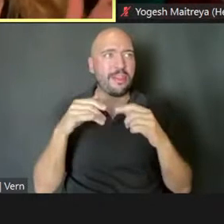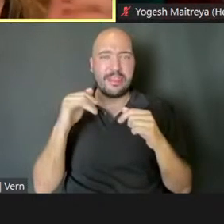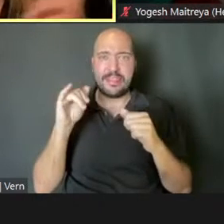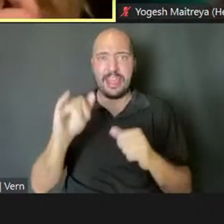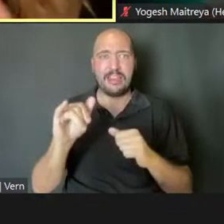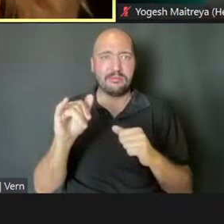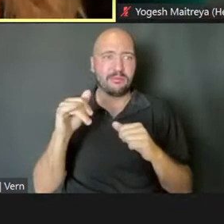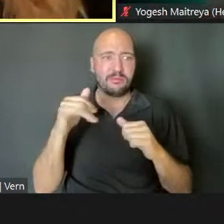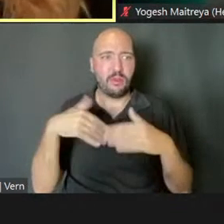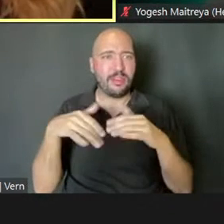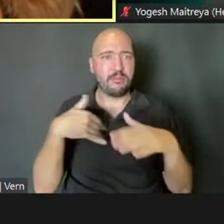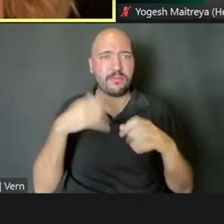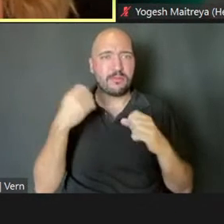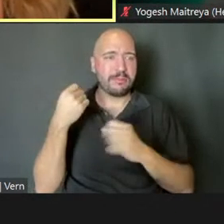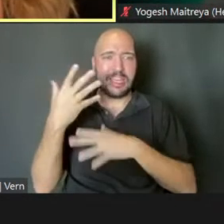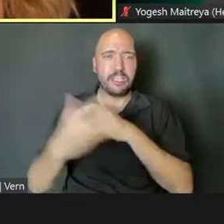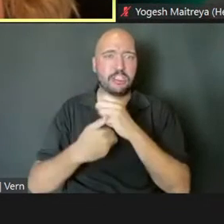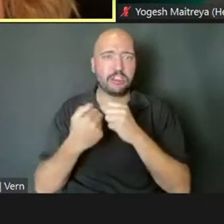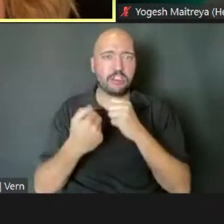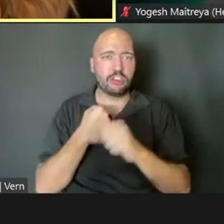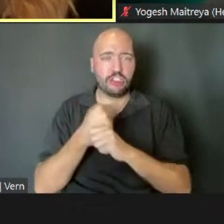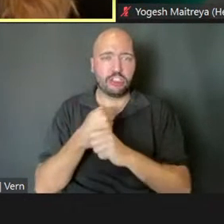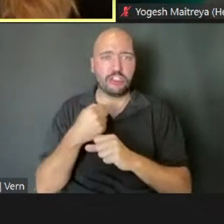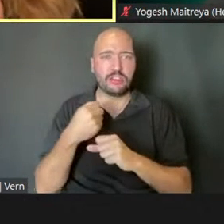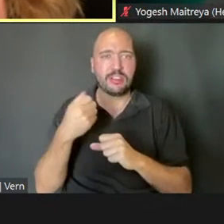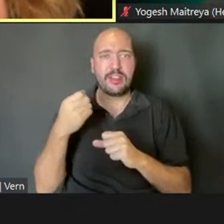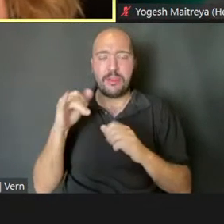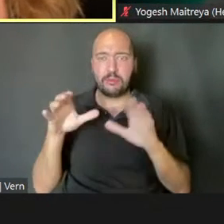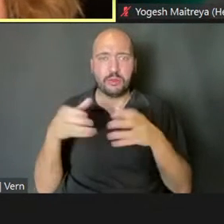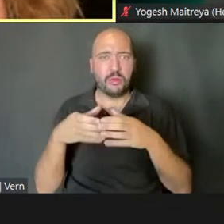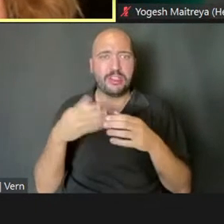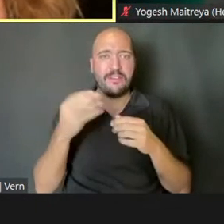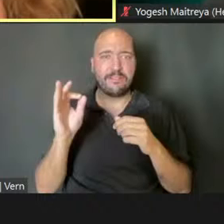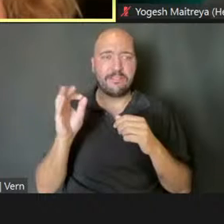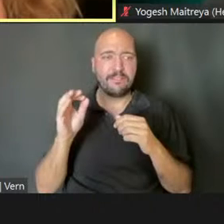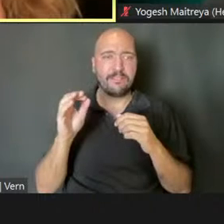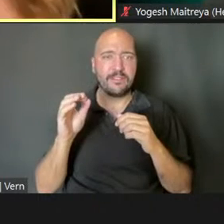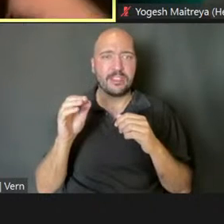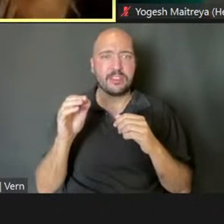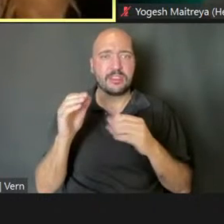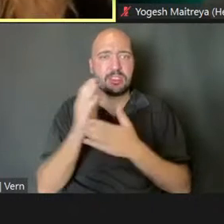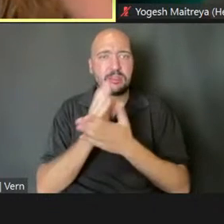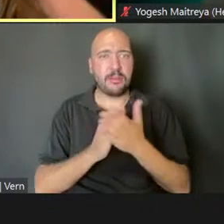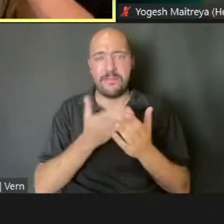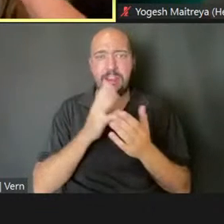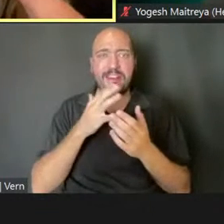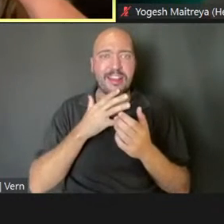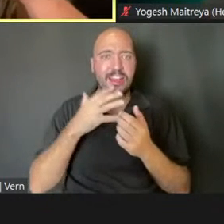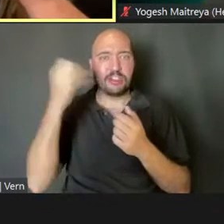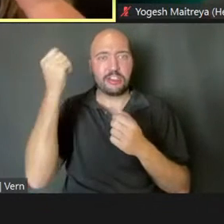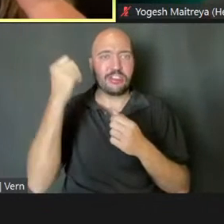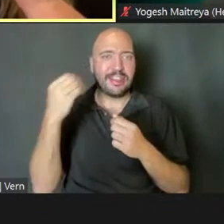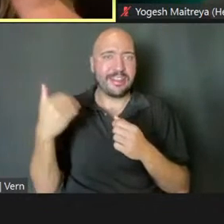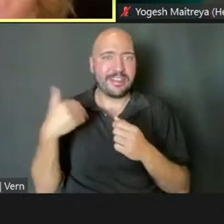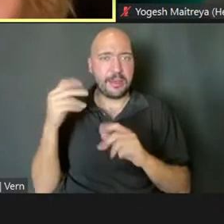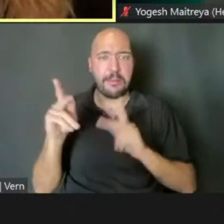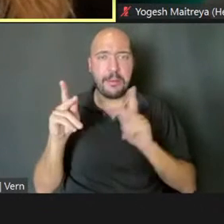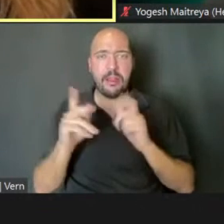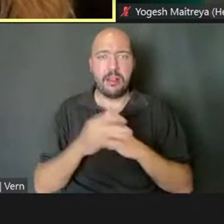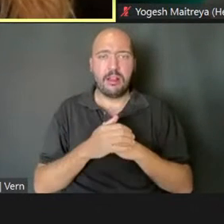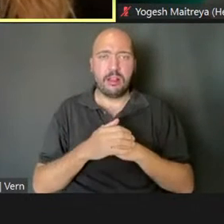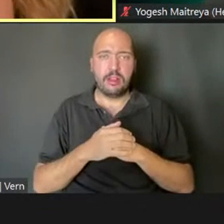really long time. And it was a coalition, of course, of some of our elders as well as our young